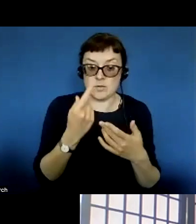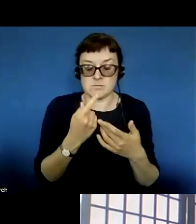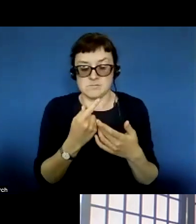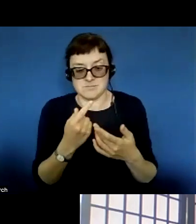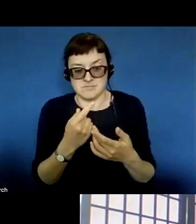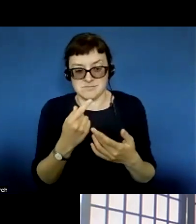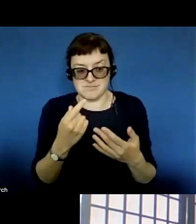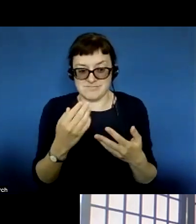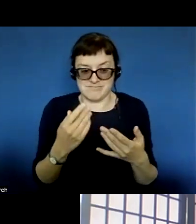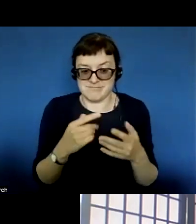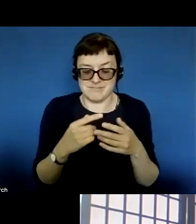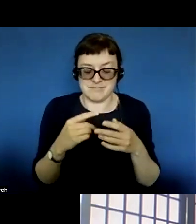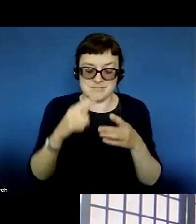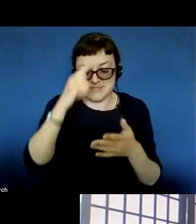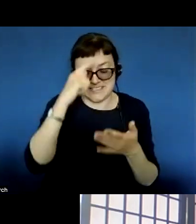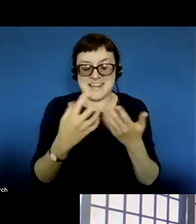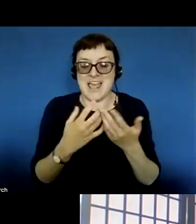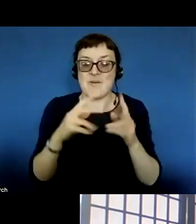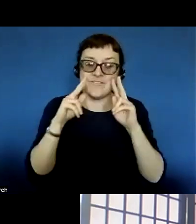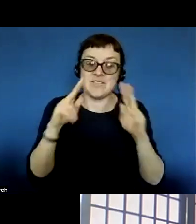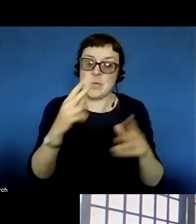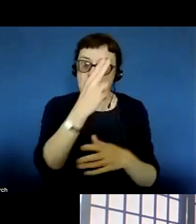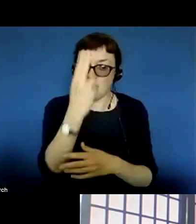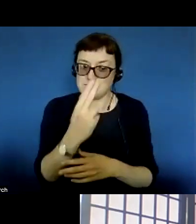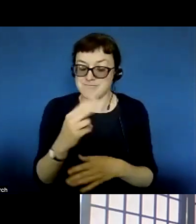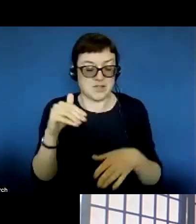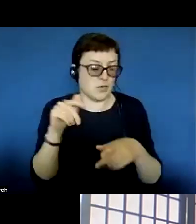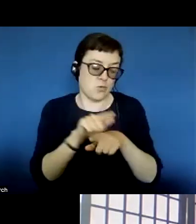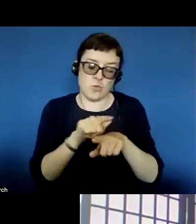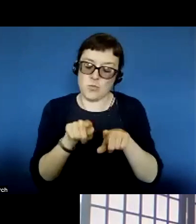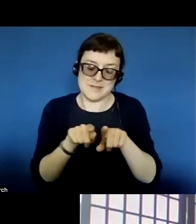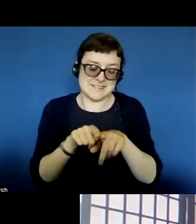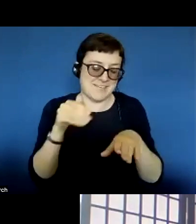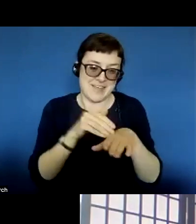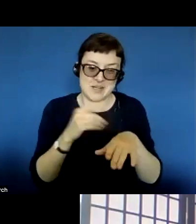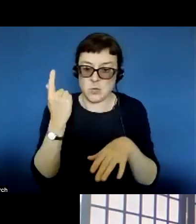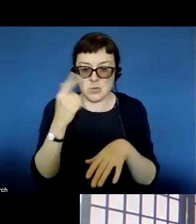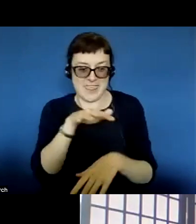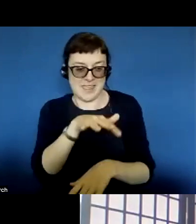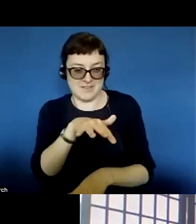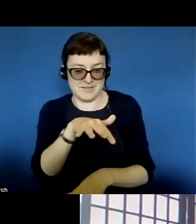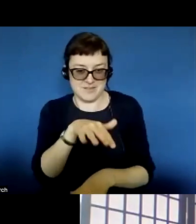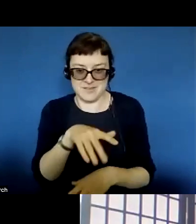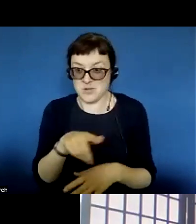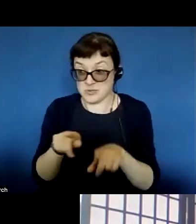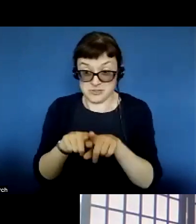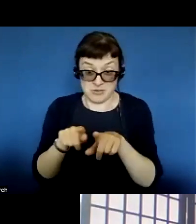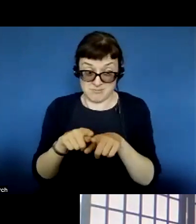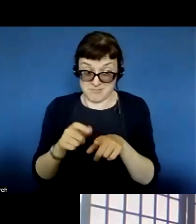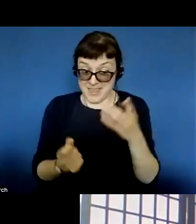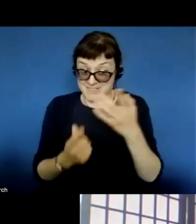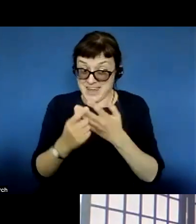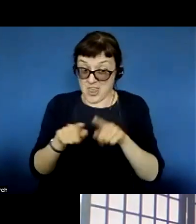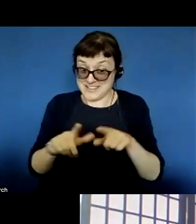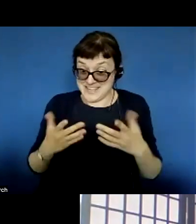always impacted by the individuals that are within that space. Yeah. And then also who comes to these sorts of things, because I'm really conscious of the fact